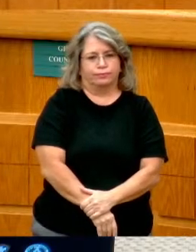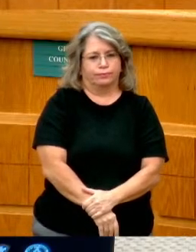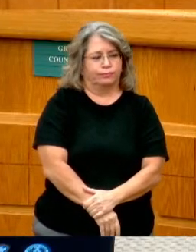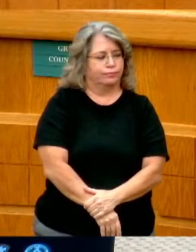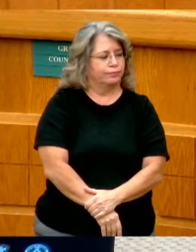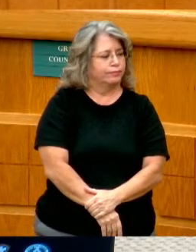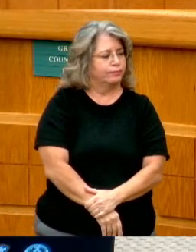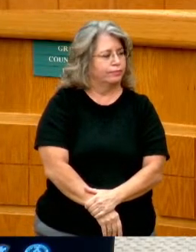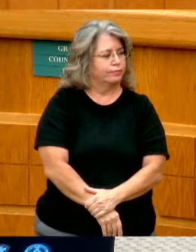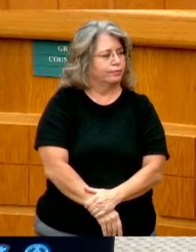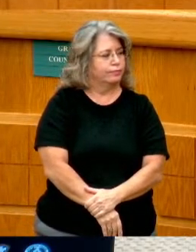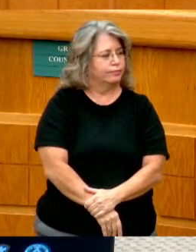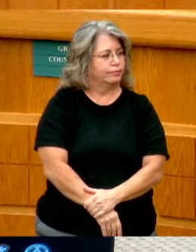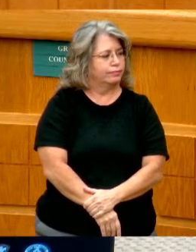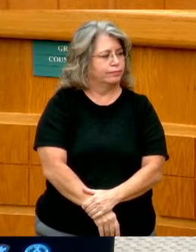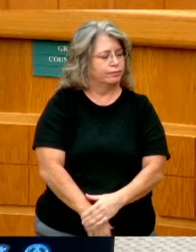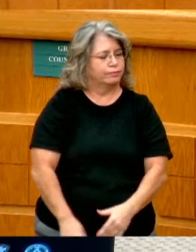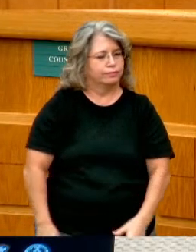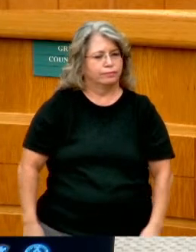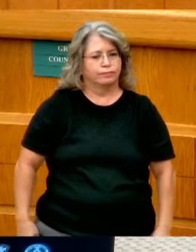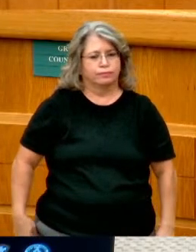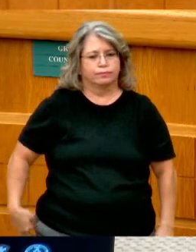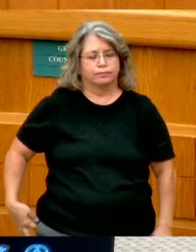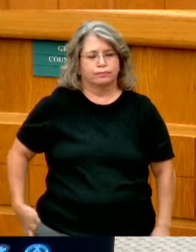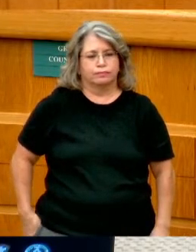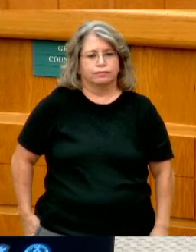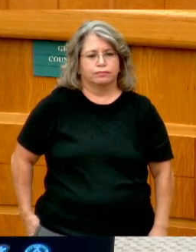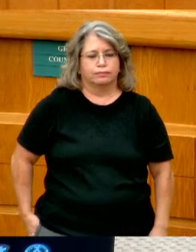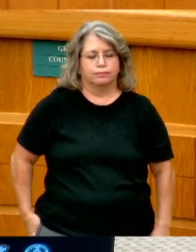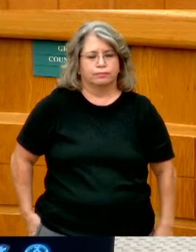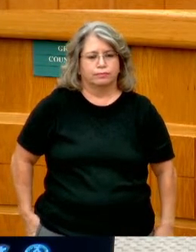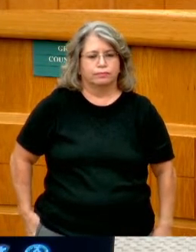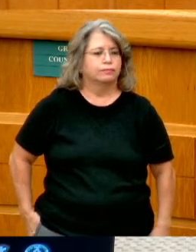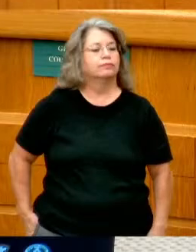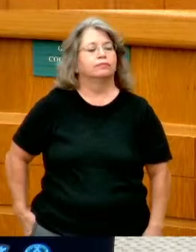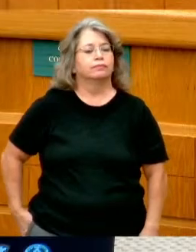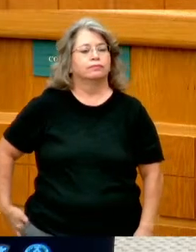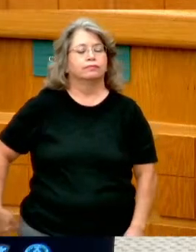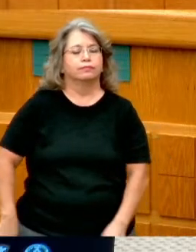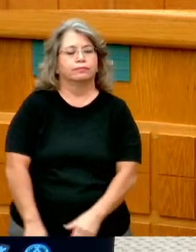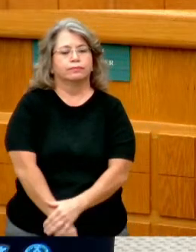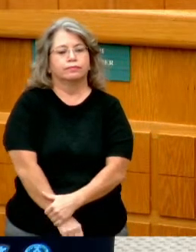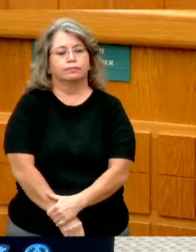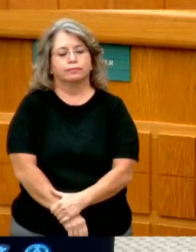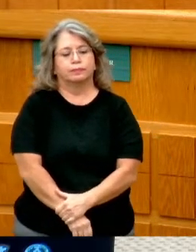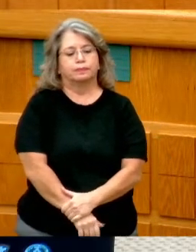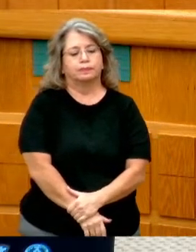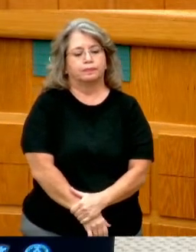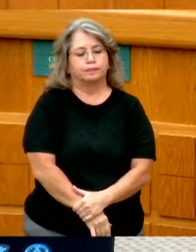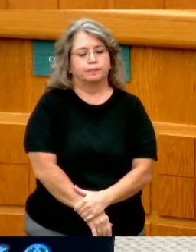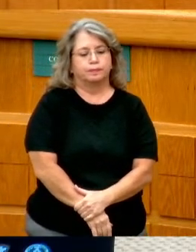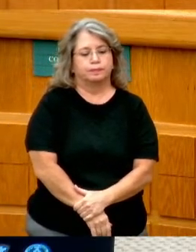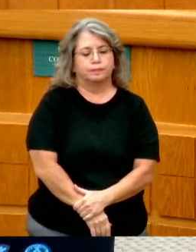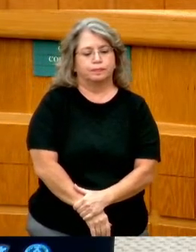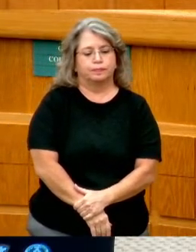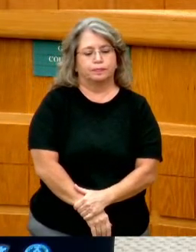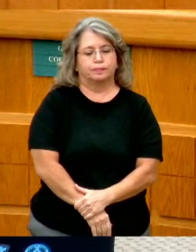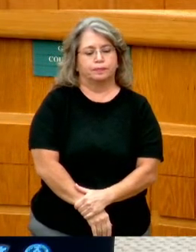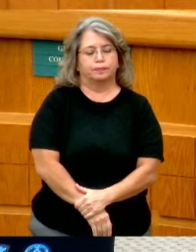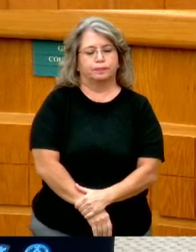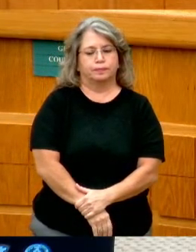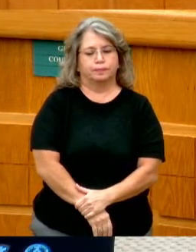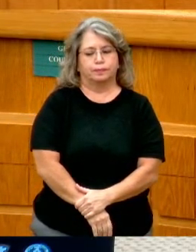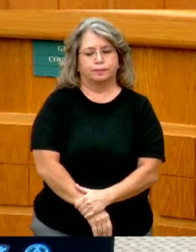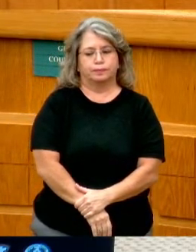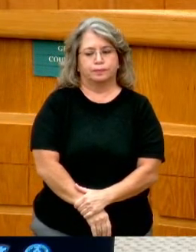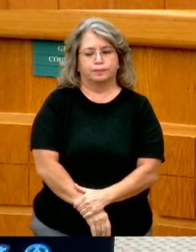33,467 pacientes se han recuperado por completo, 147 continúan en el hospital. Afortunadamente, las hospitalizaciones continúan declinando.